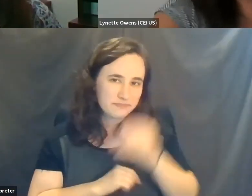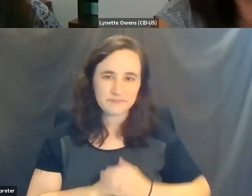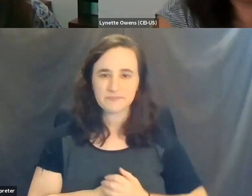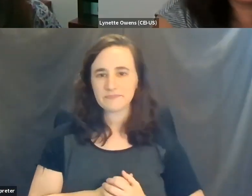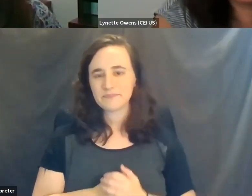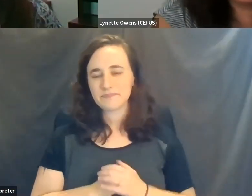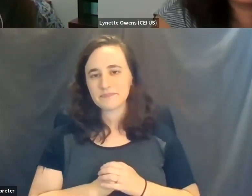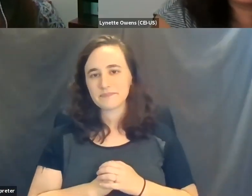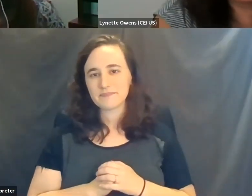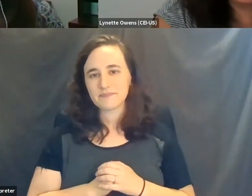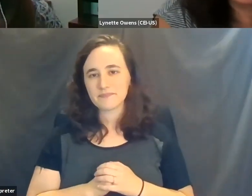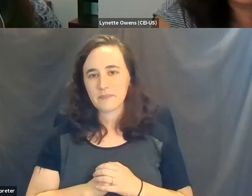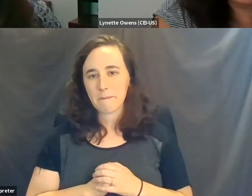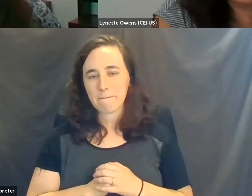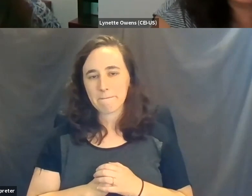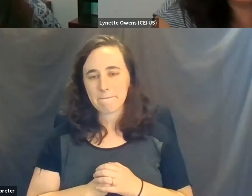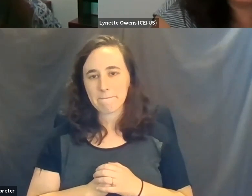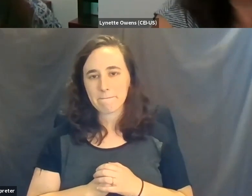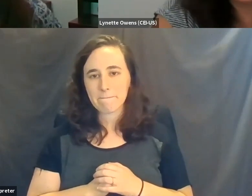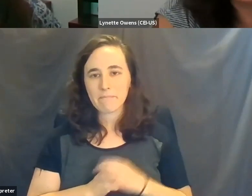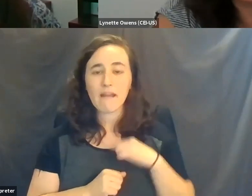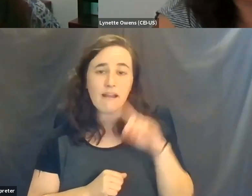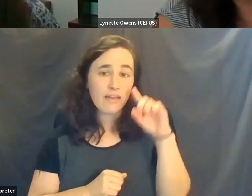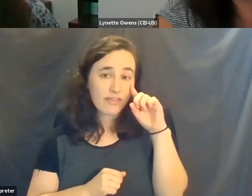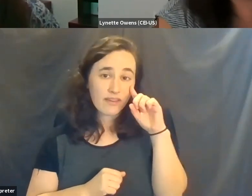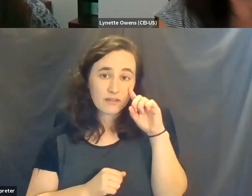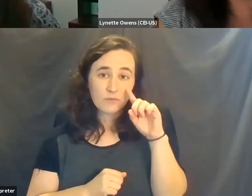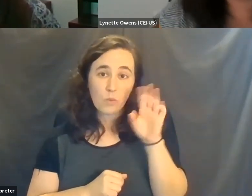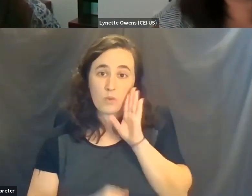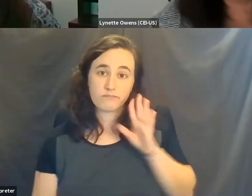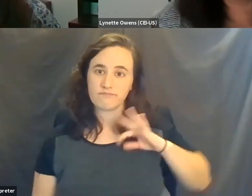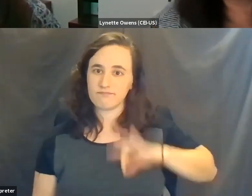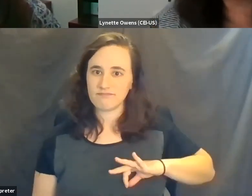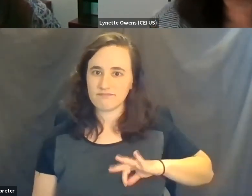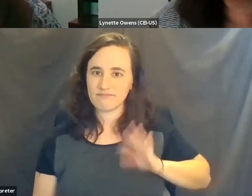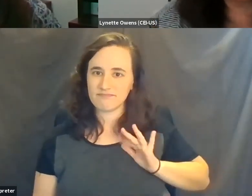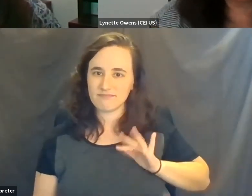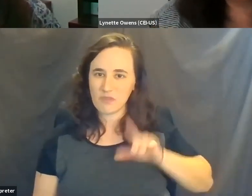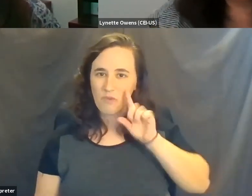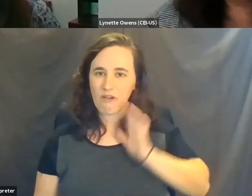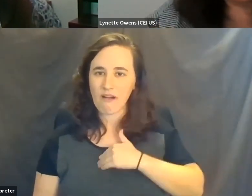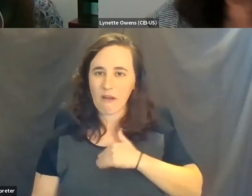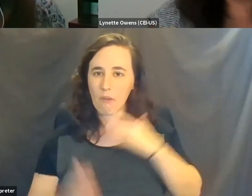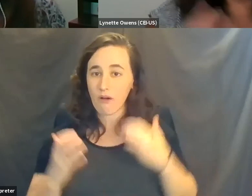And I think it would be very, very helpful to our audience to hear